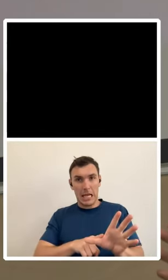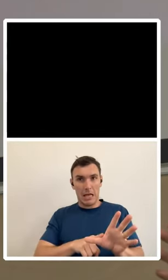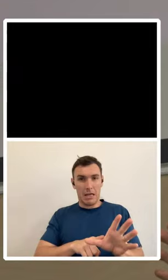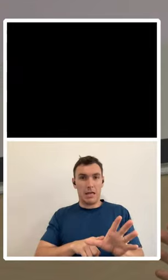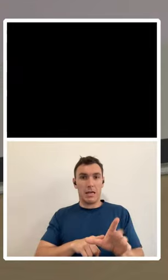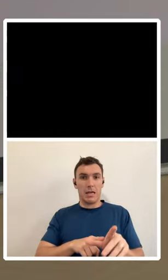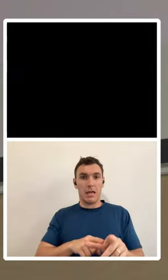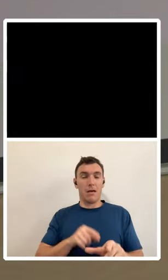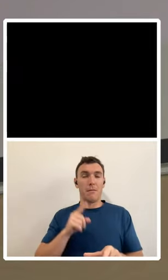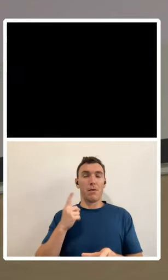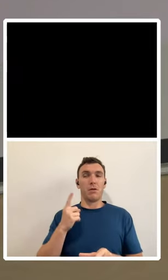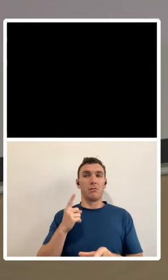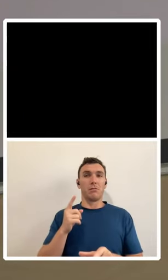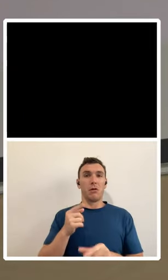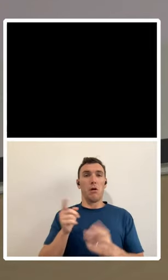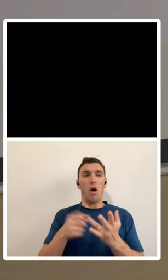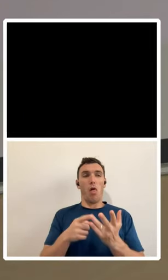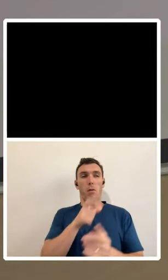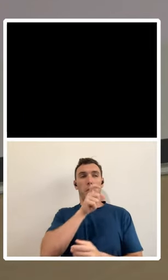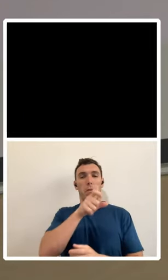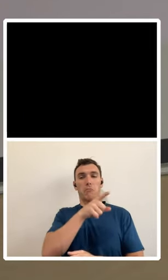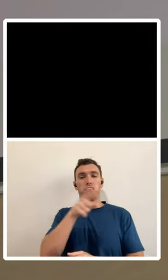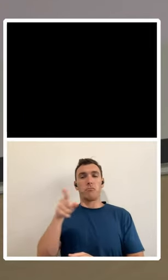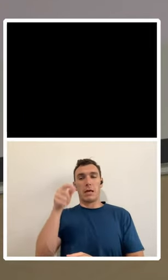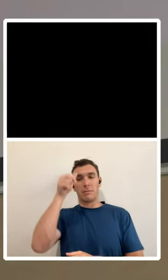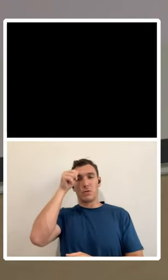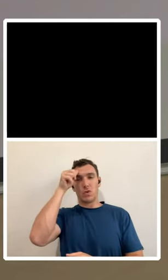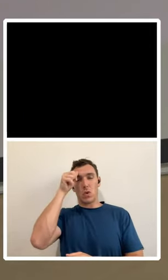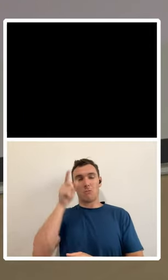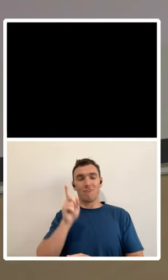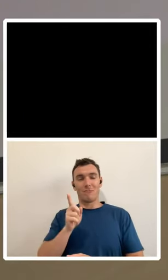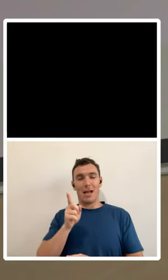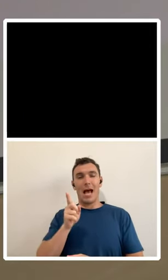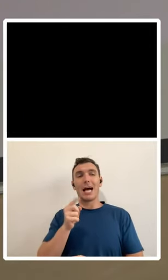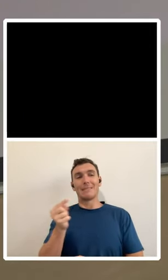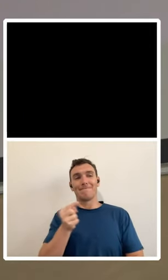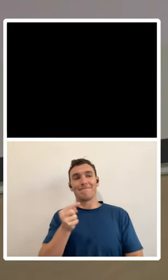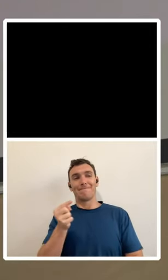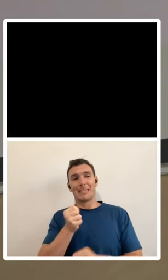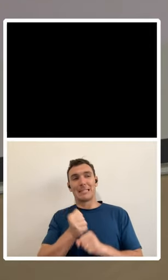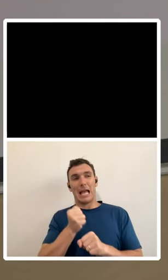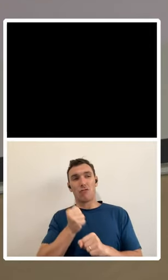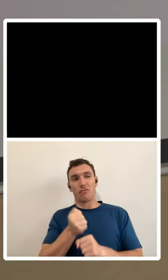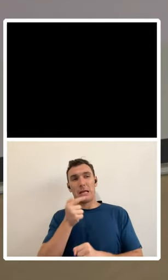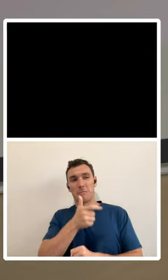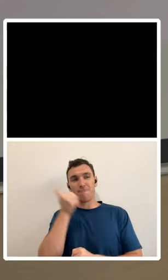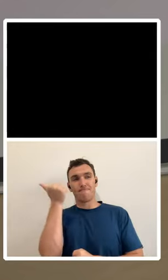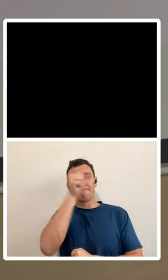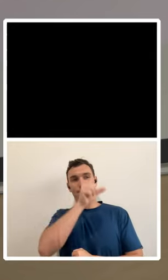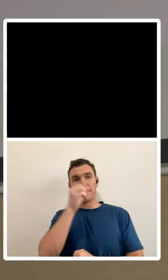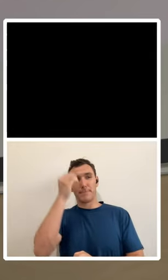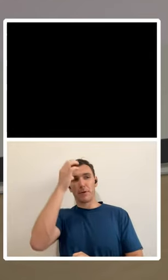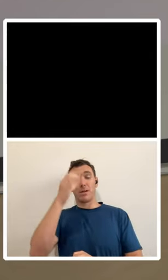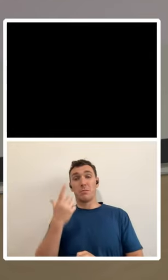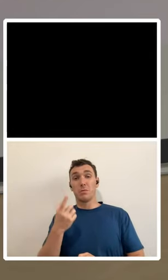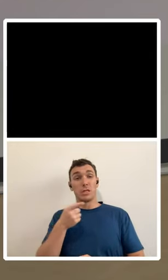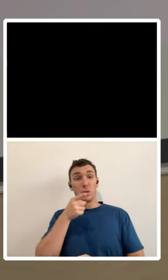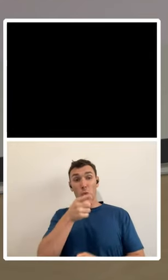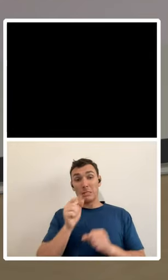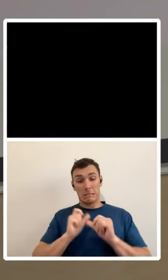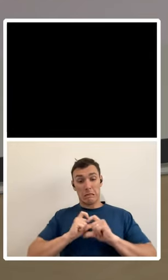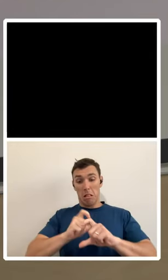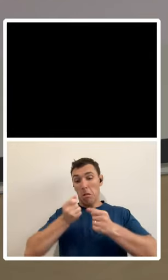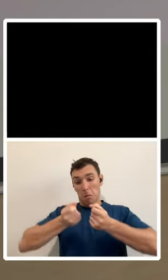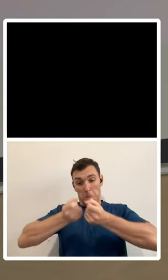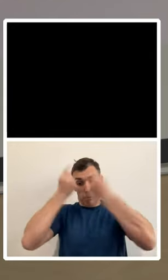what's going on. Yeah. You had no idea what was going on. You felt completely out of place. Yeah. Like, Did that affect